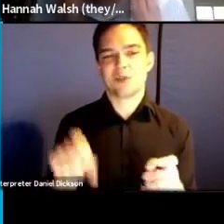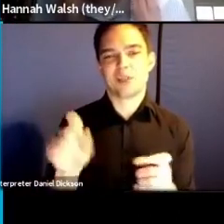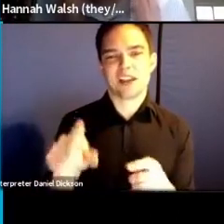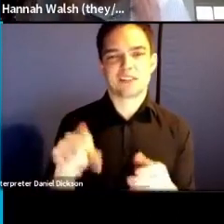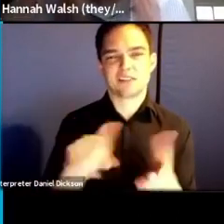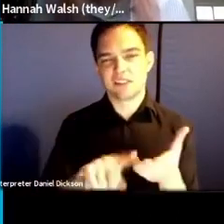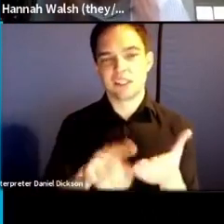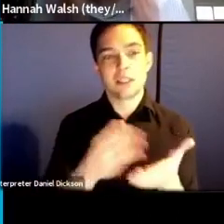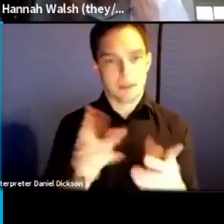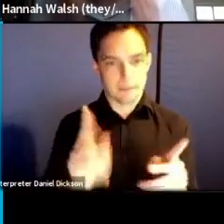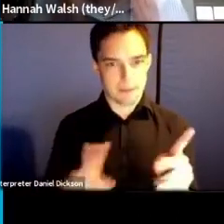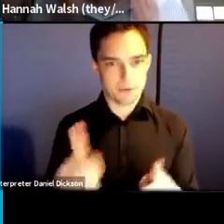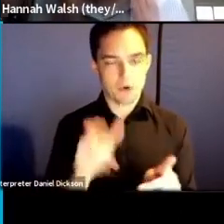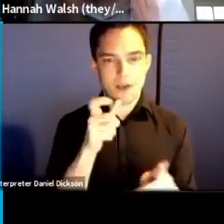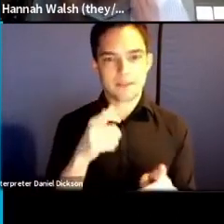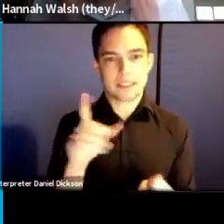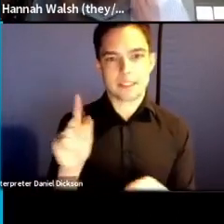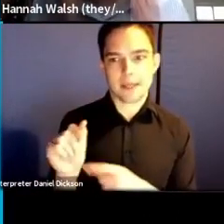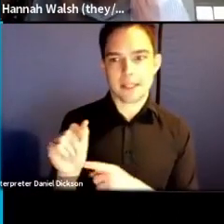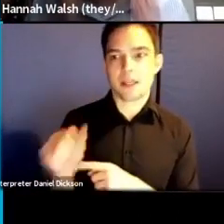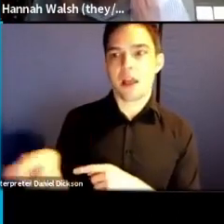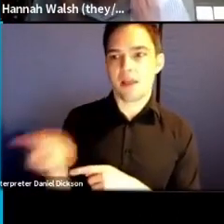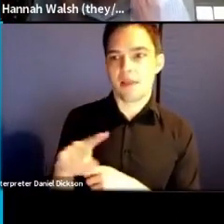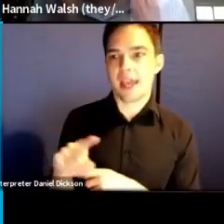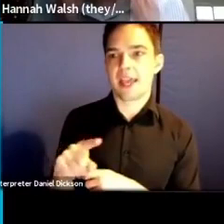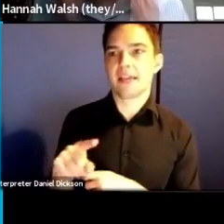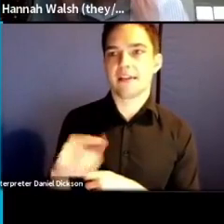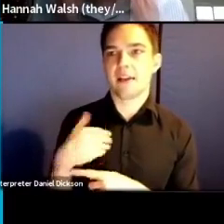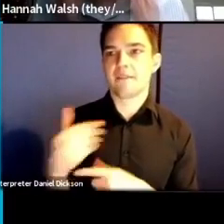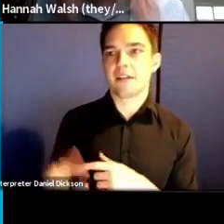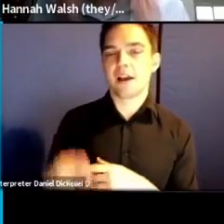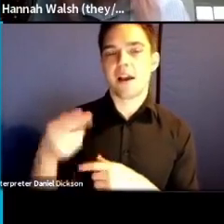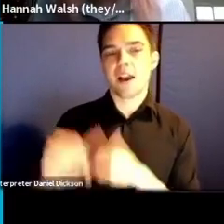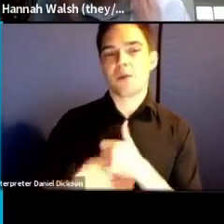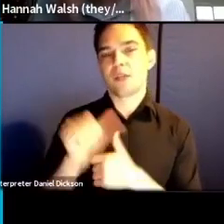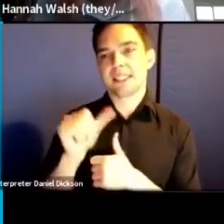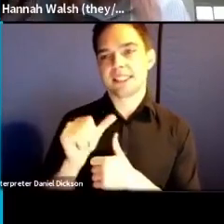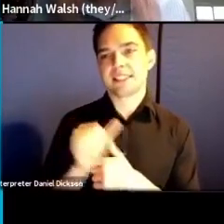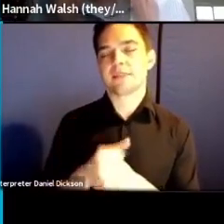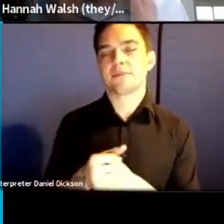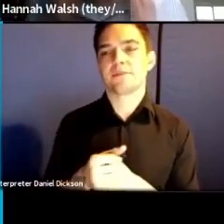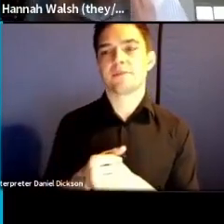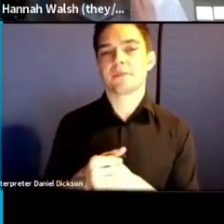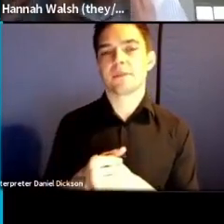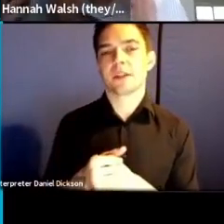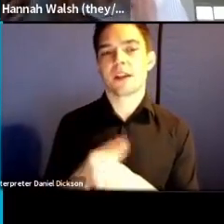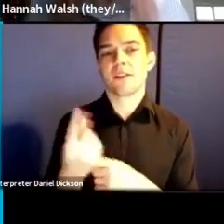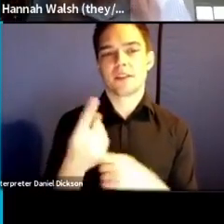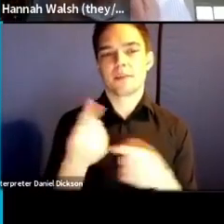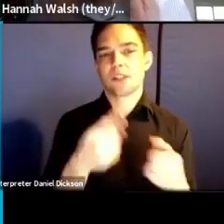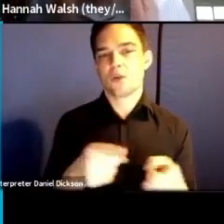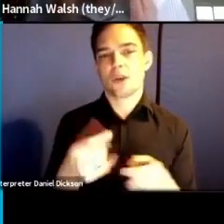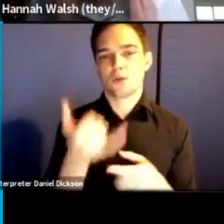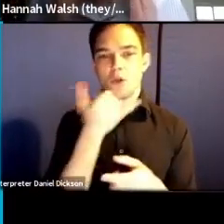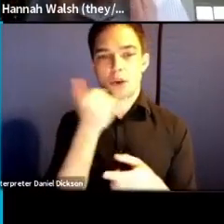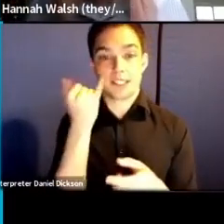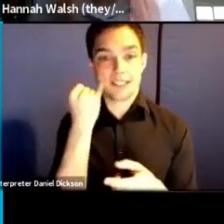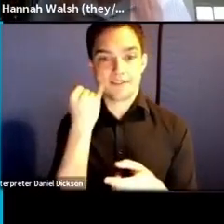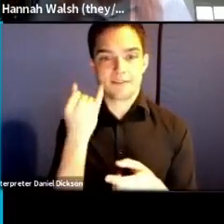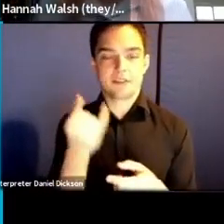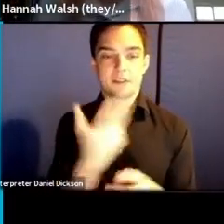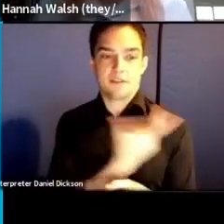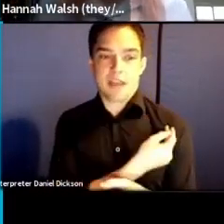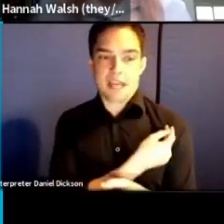some people with disabilities that do have a high risk of something going wrong if they get the